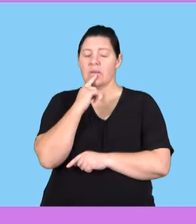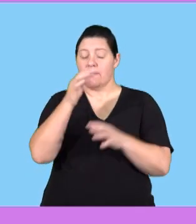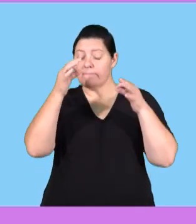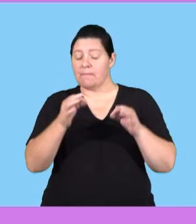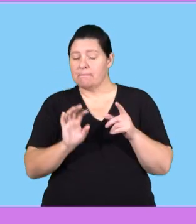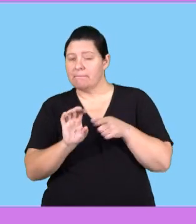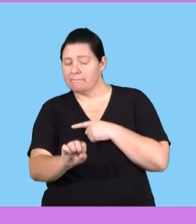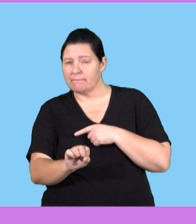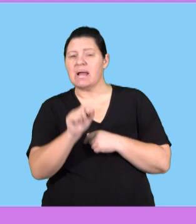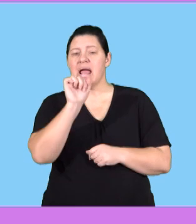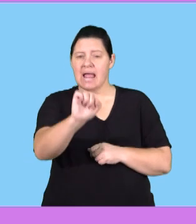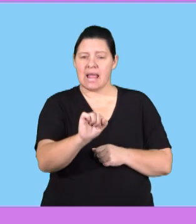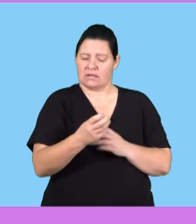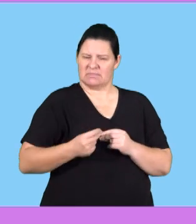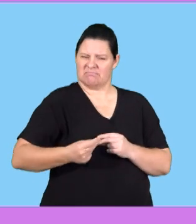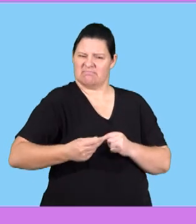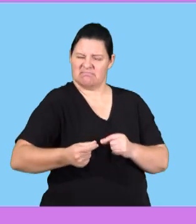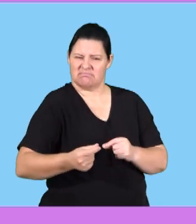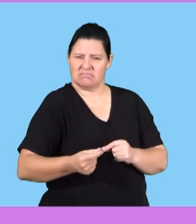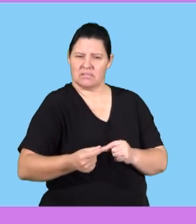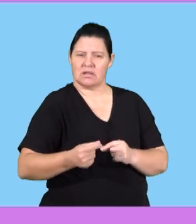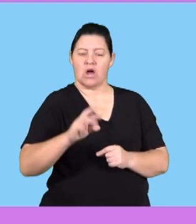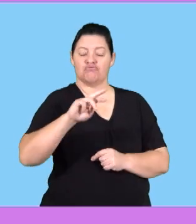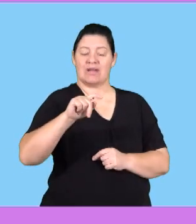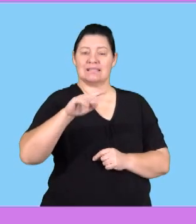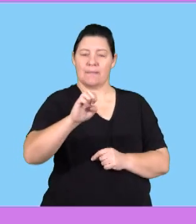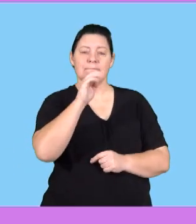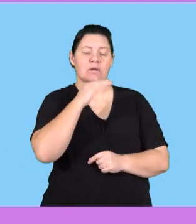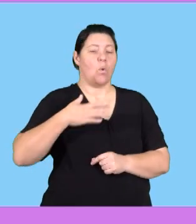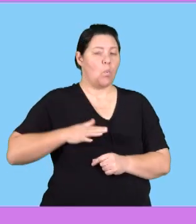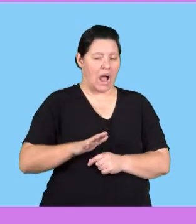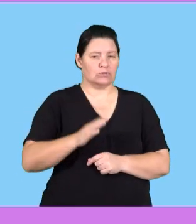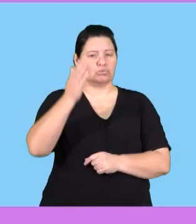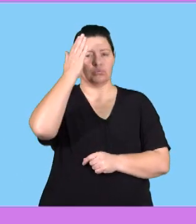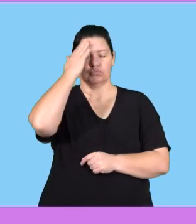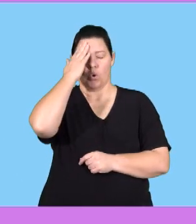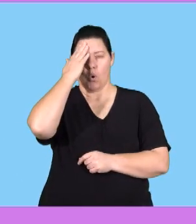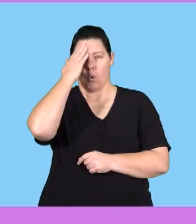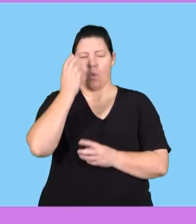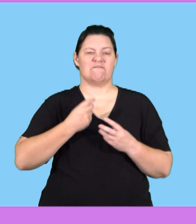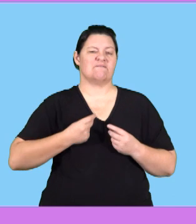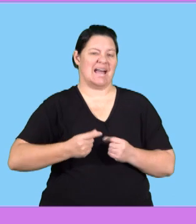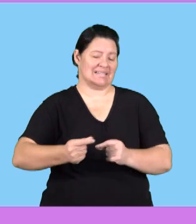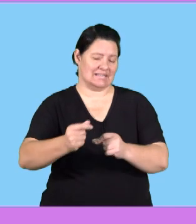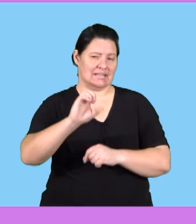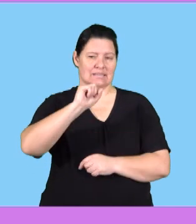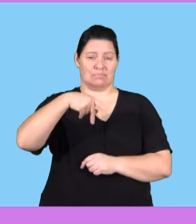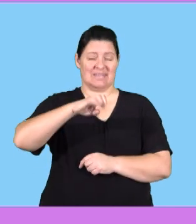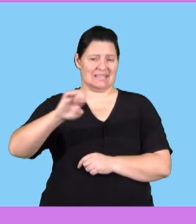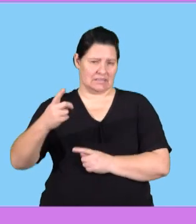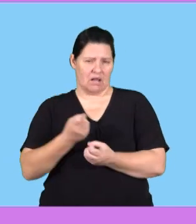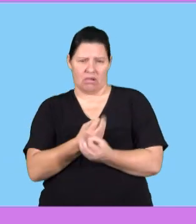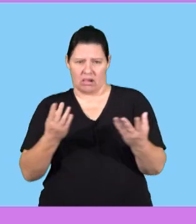say determine the rate at which he was driving, implication is that we say determine the speed,